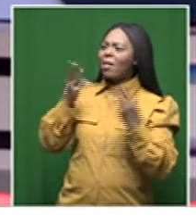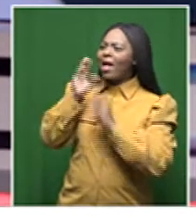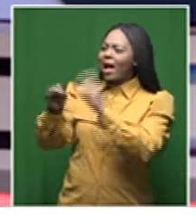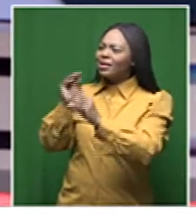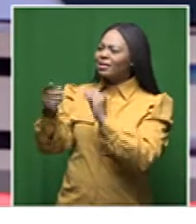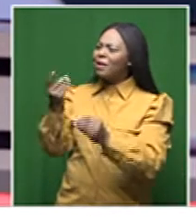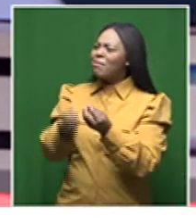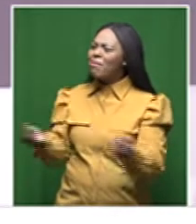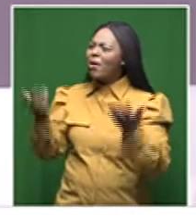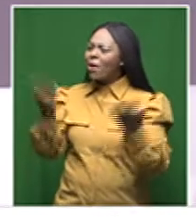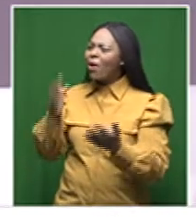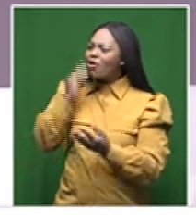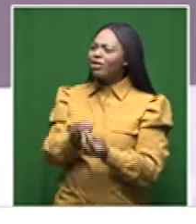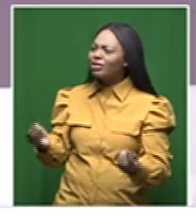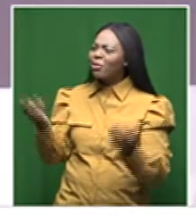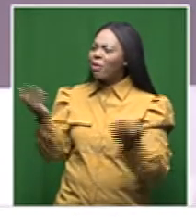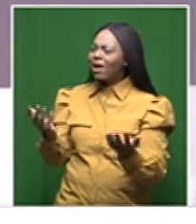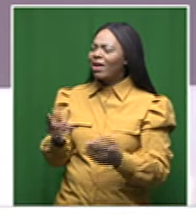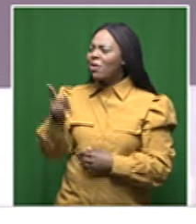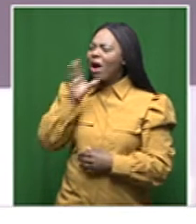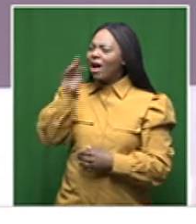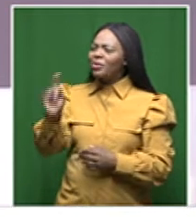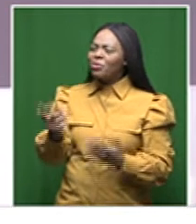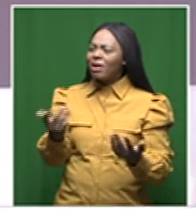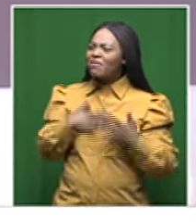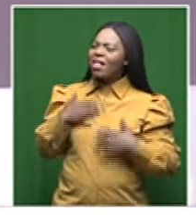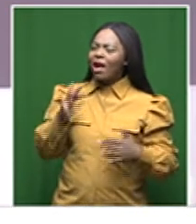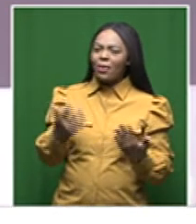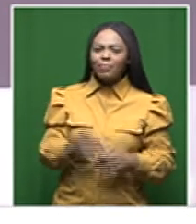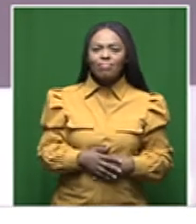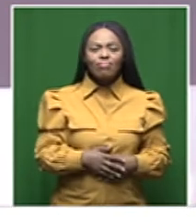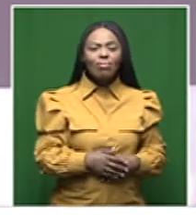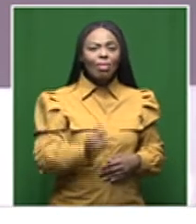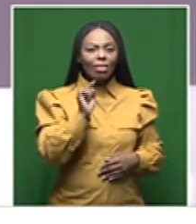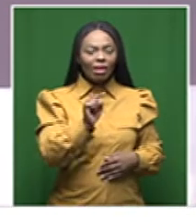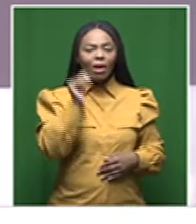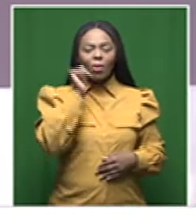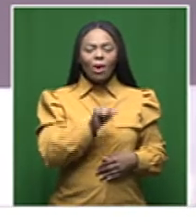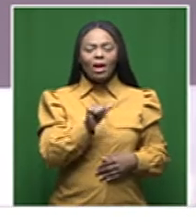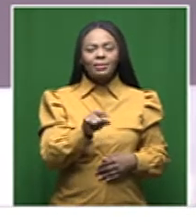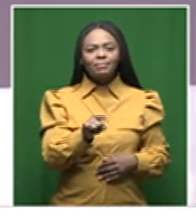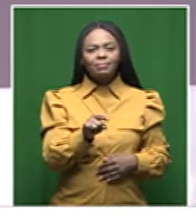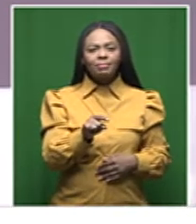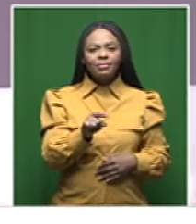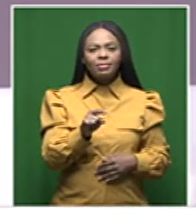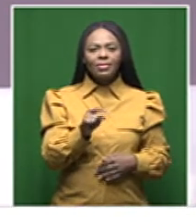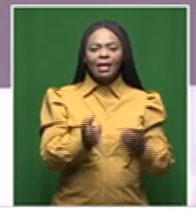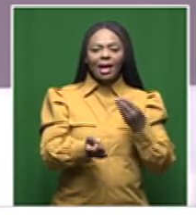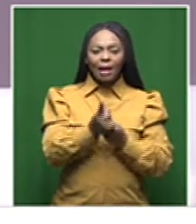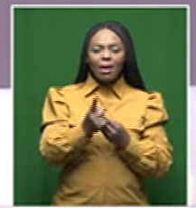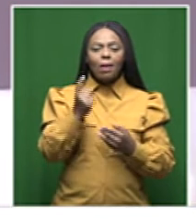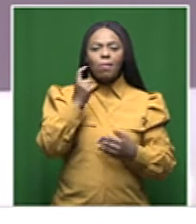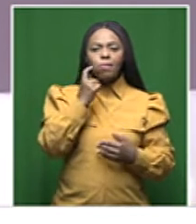that. So when we started experiencing the stress of our fertility